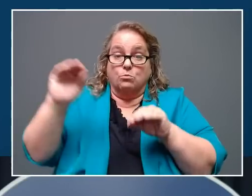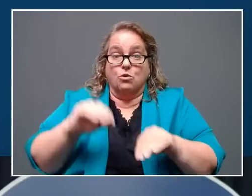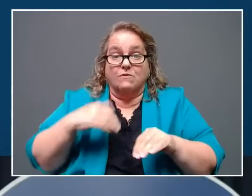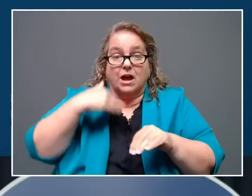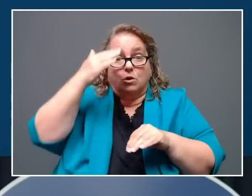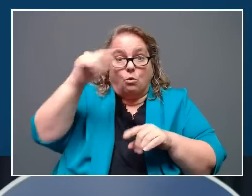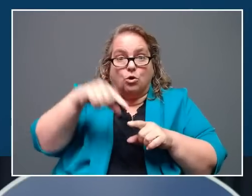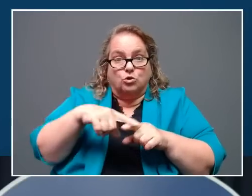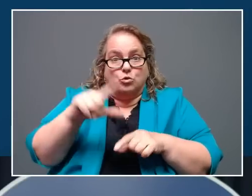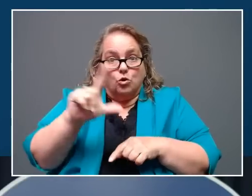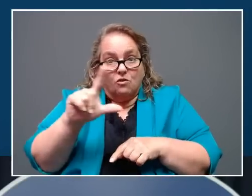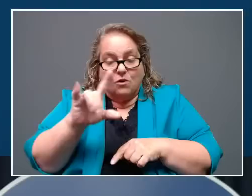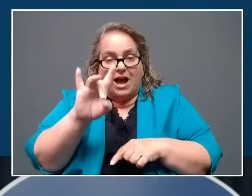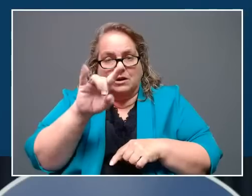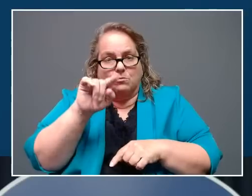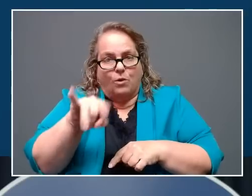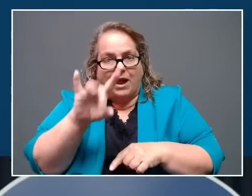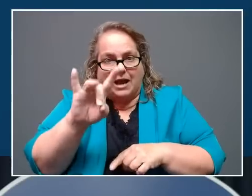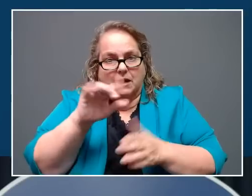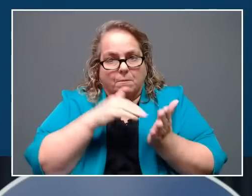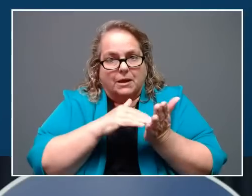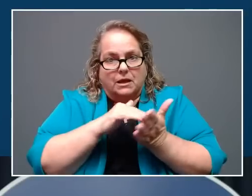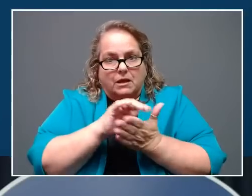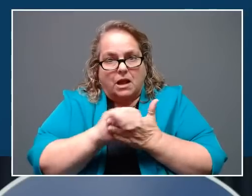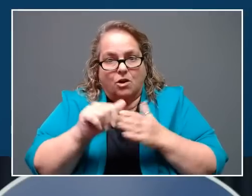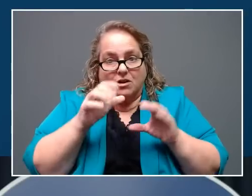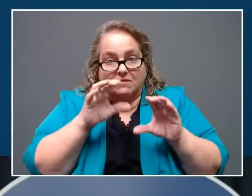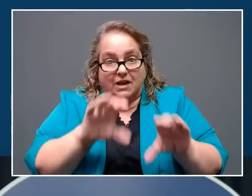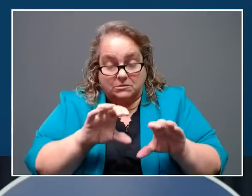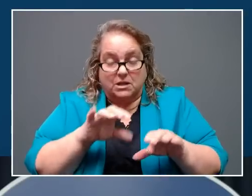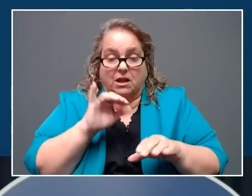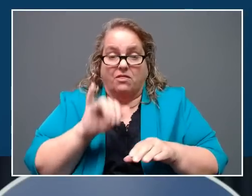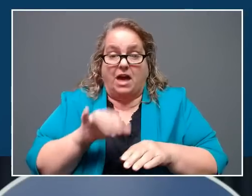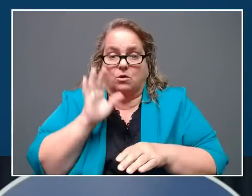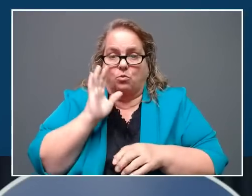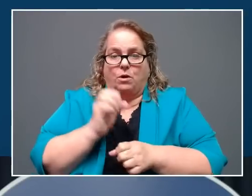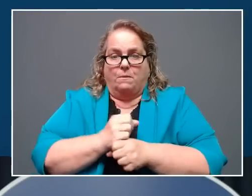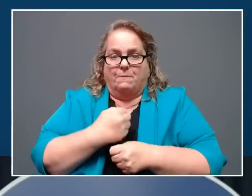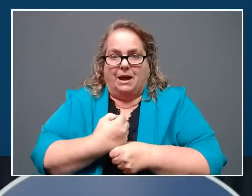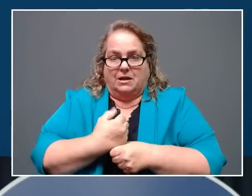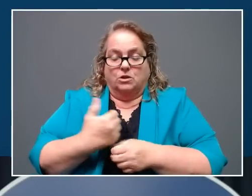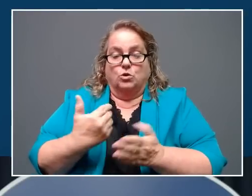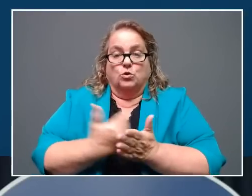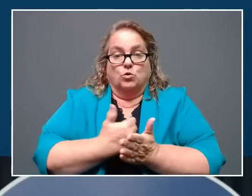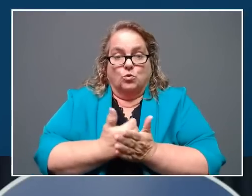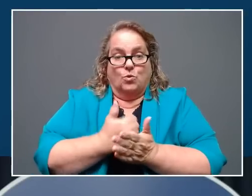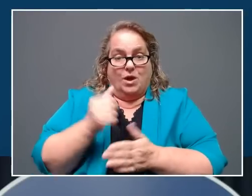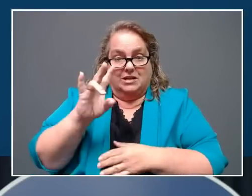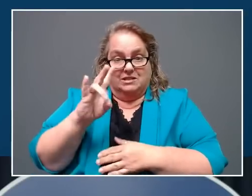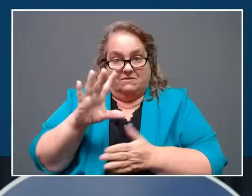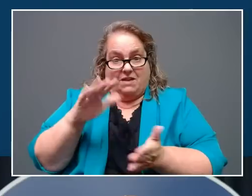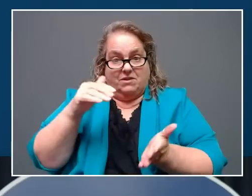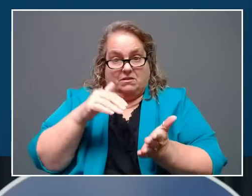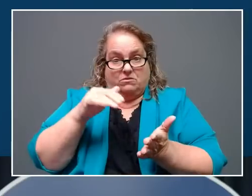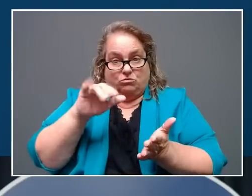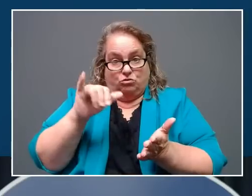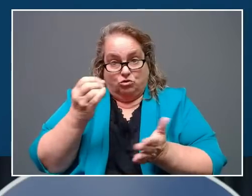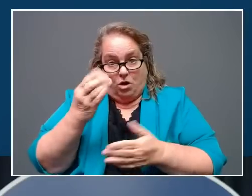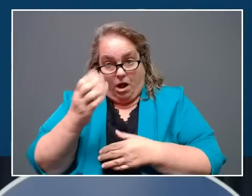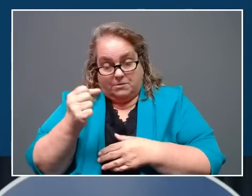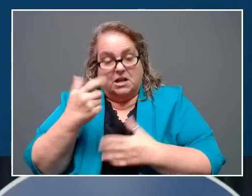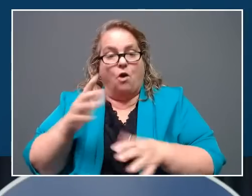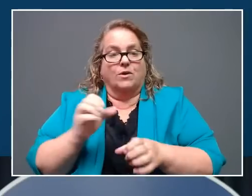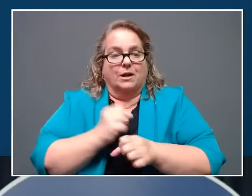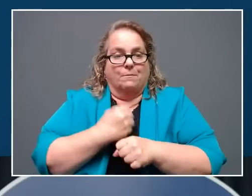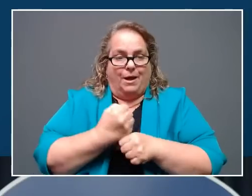million investment that was set to create an additional 75 jobs. They've already created more than 100 based